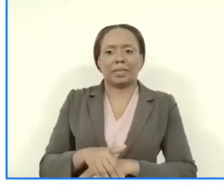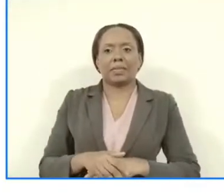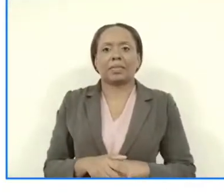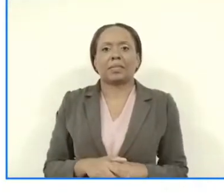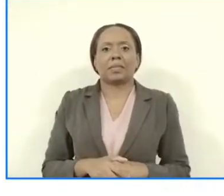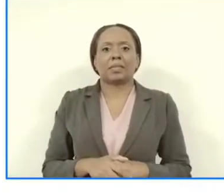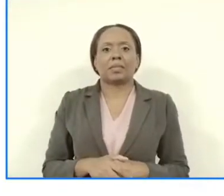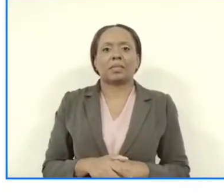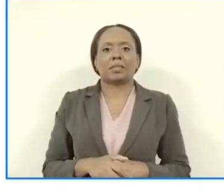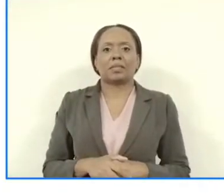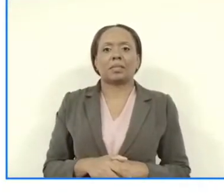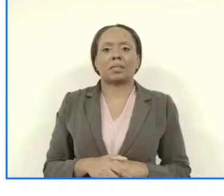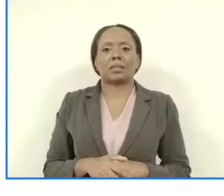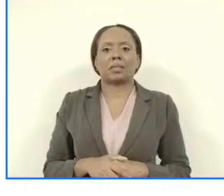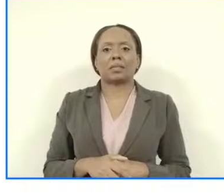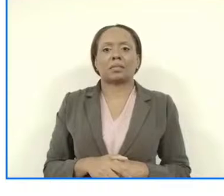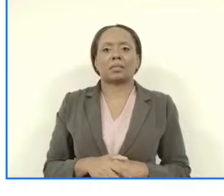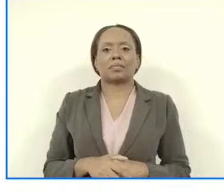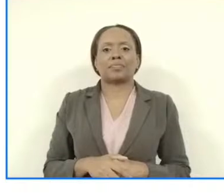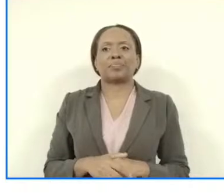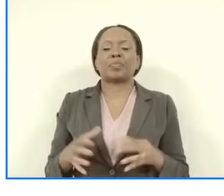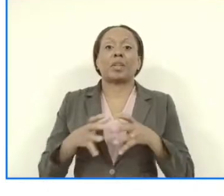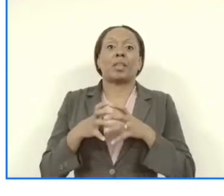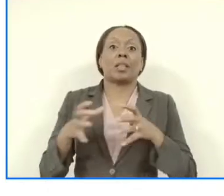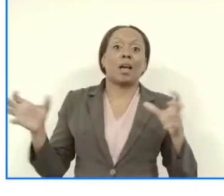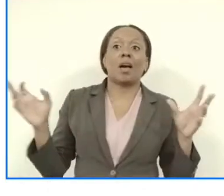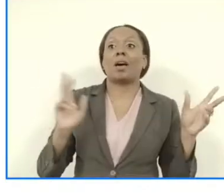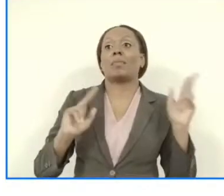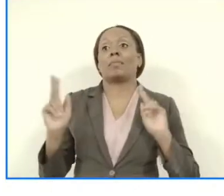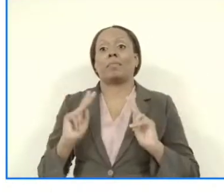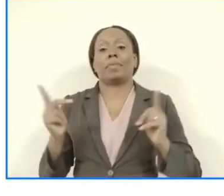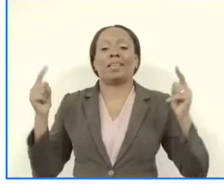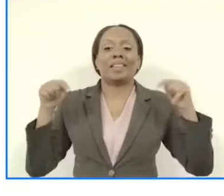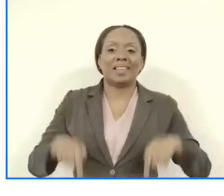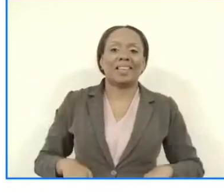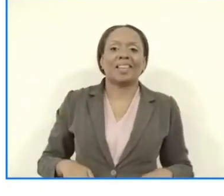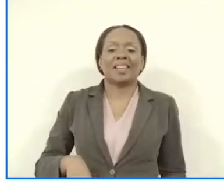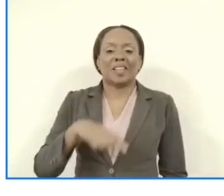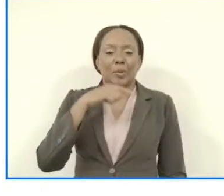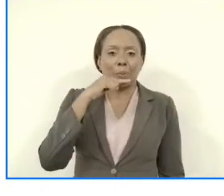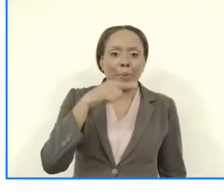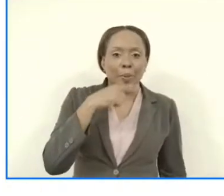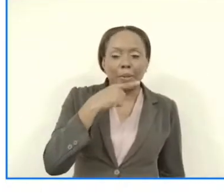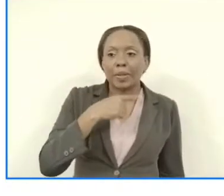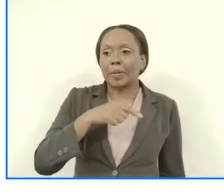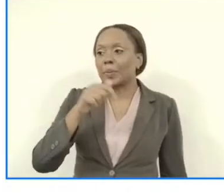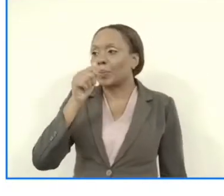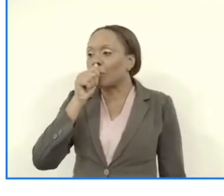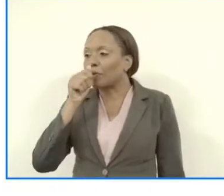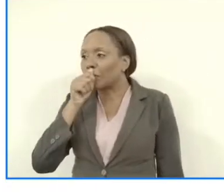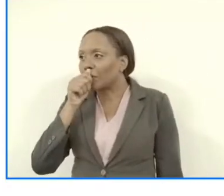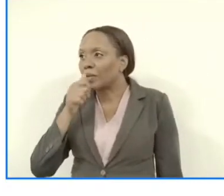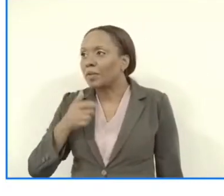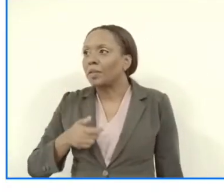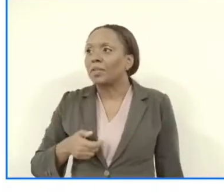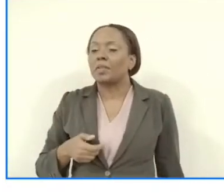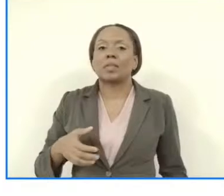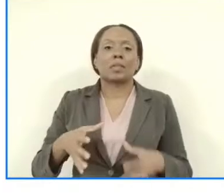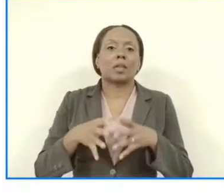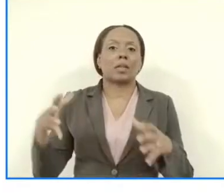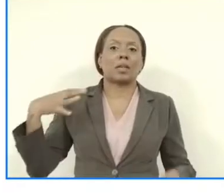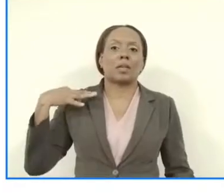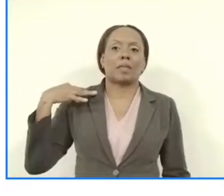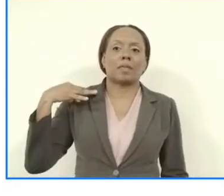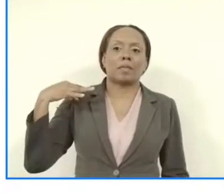stakeholders at the center here, including public and private sector, as well as a number of